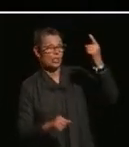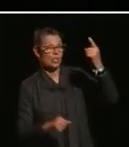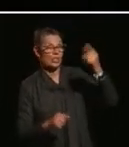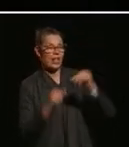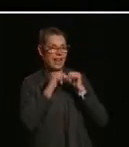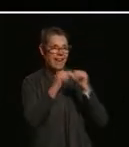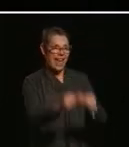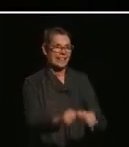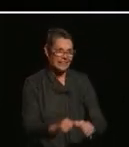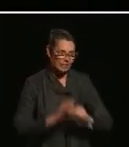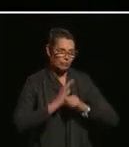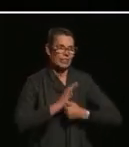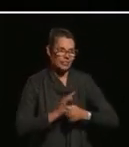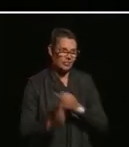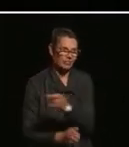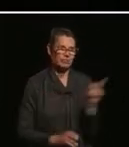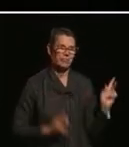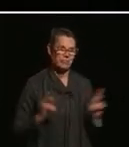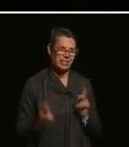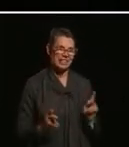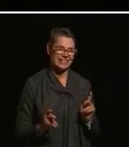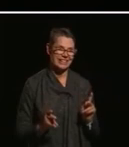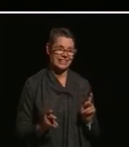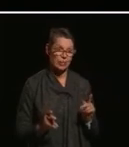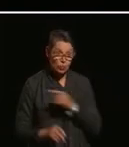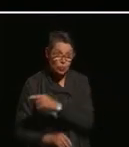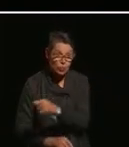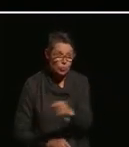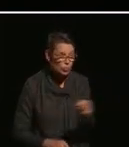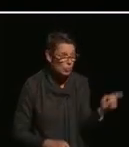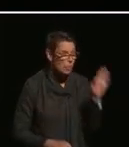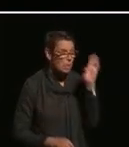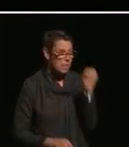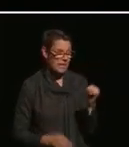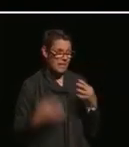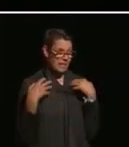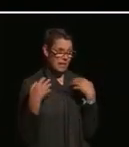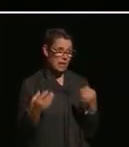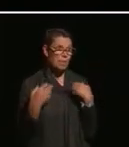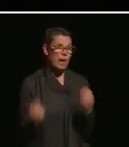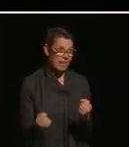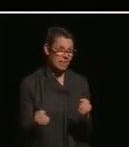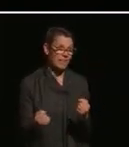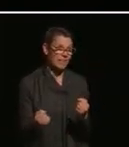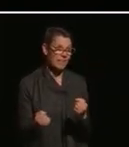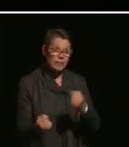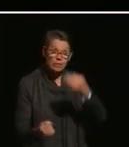So be brave, because believe me, there is more sleight of hand to this